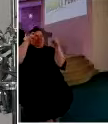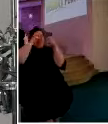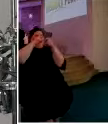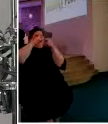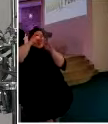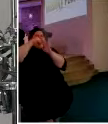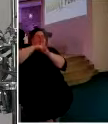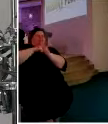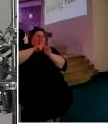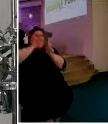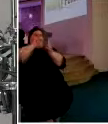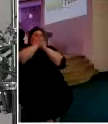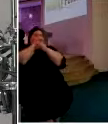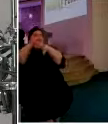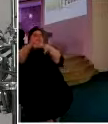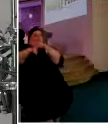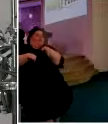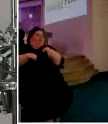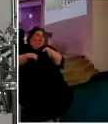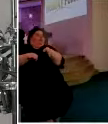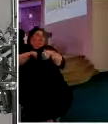simple. And Paul